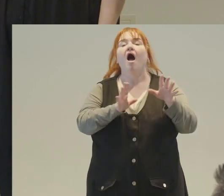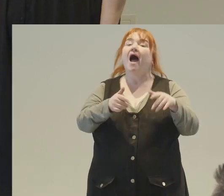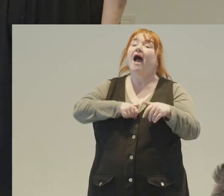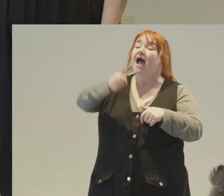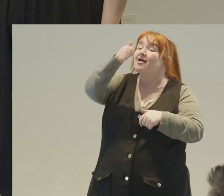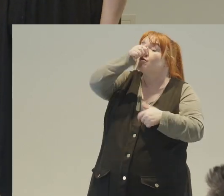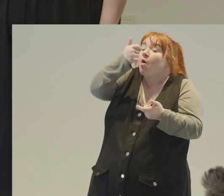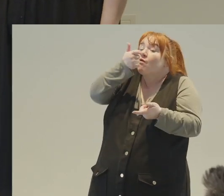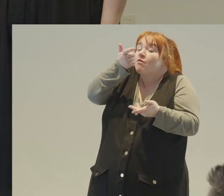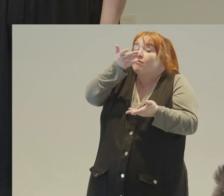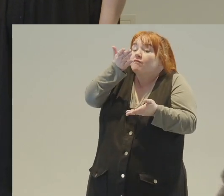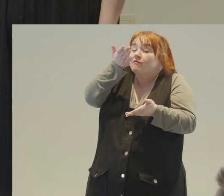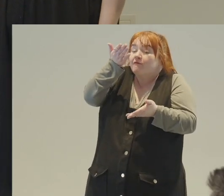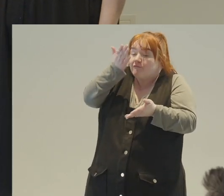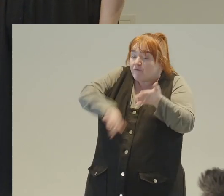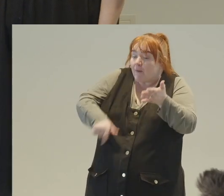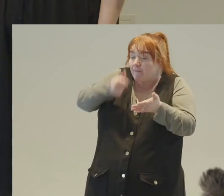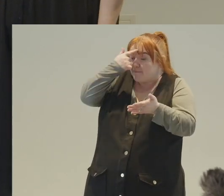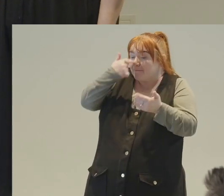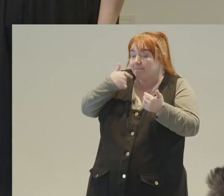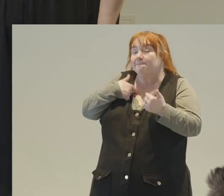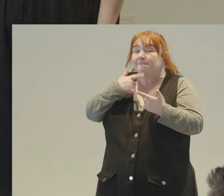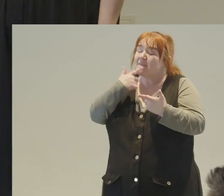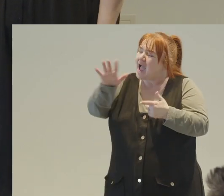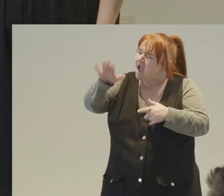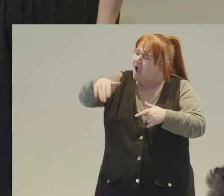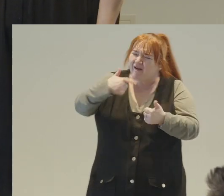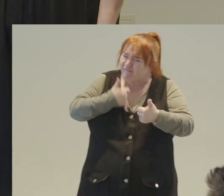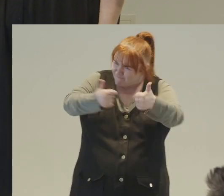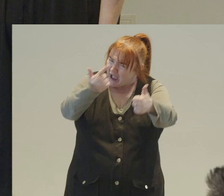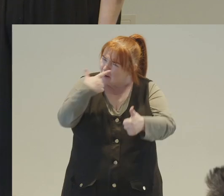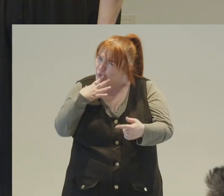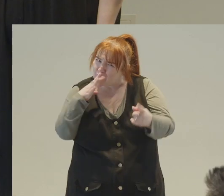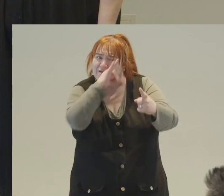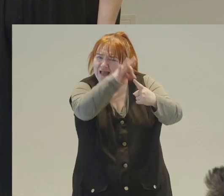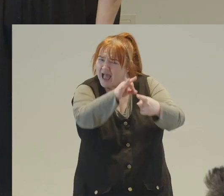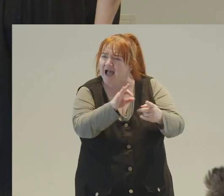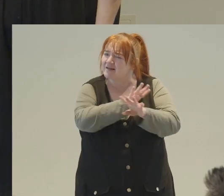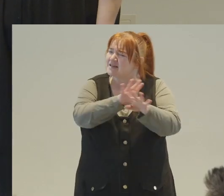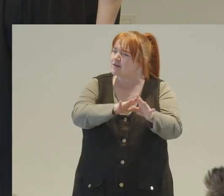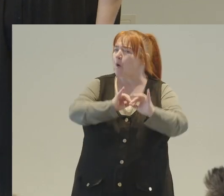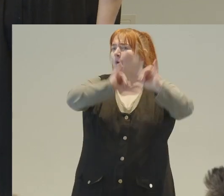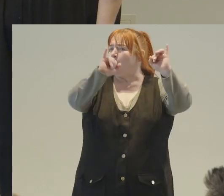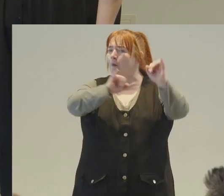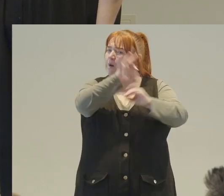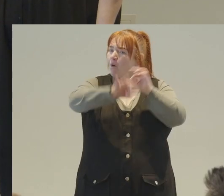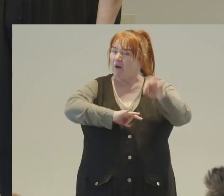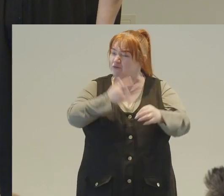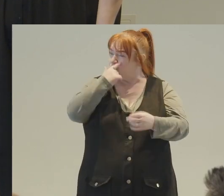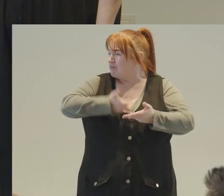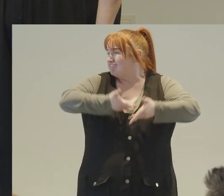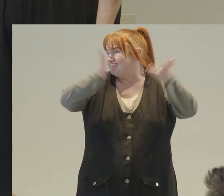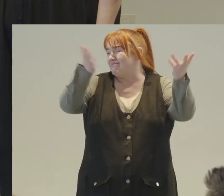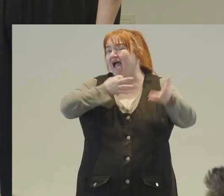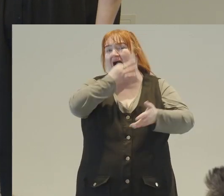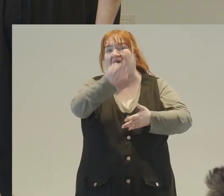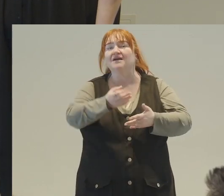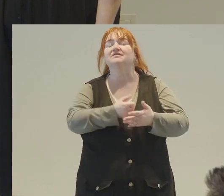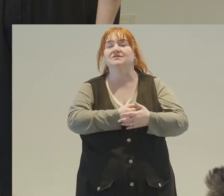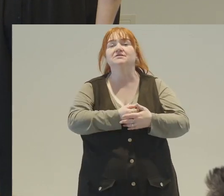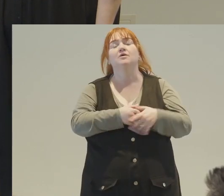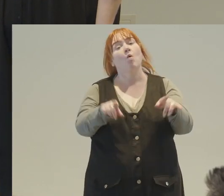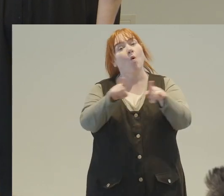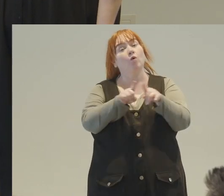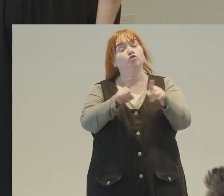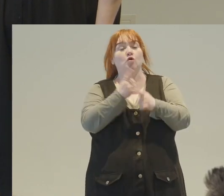say, I need things done a little bit differently, and there's no bad questions, basically. And as an artist